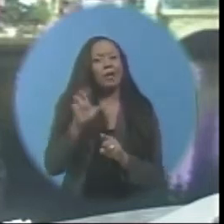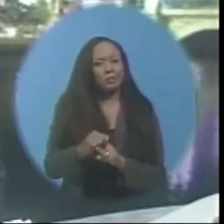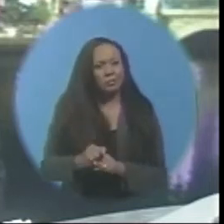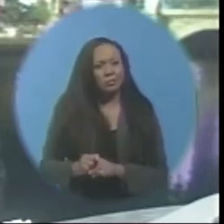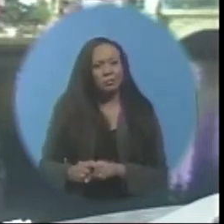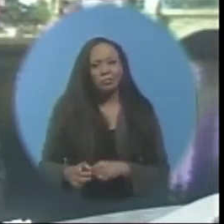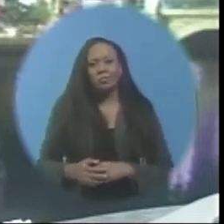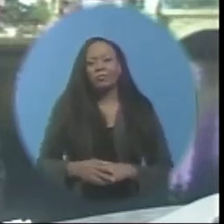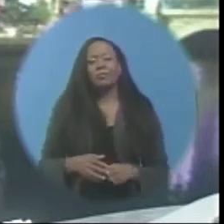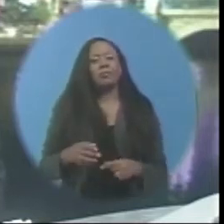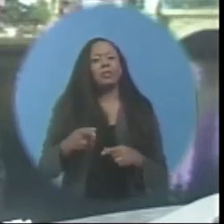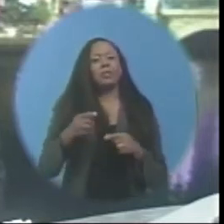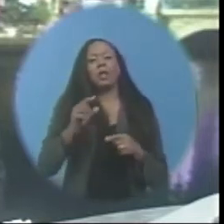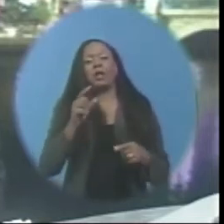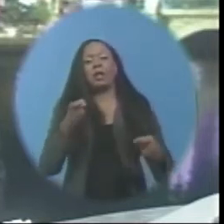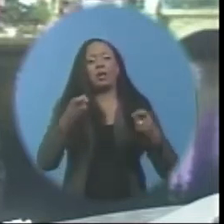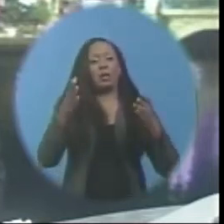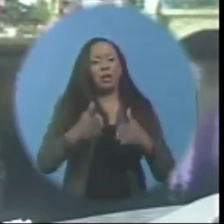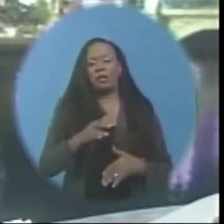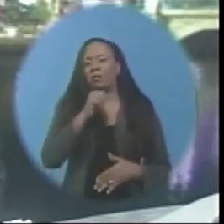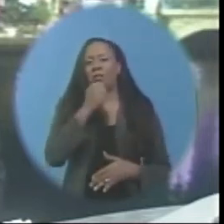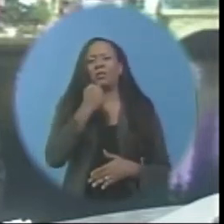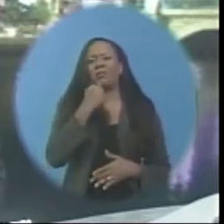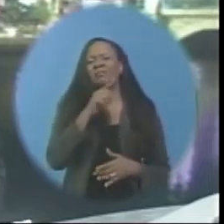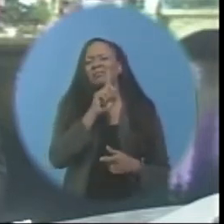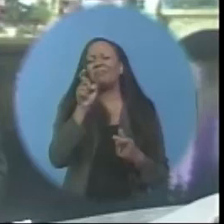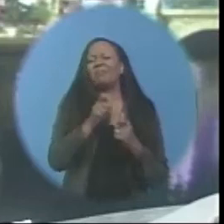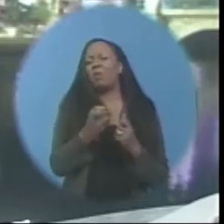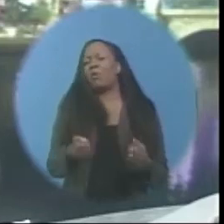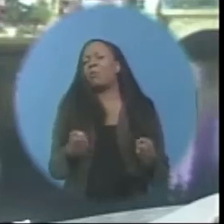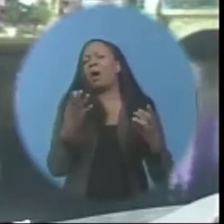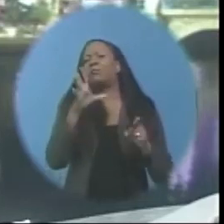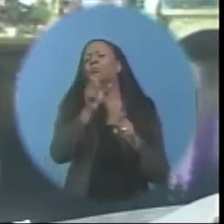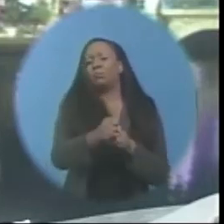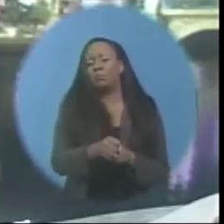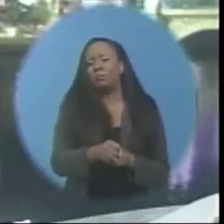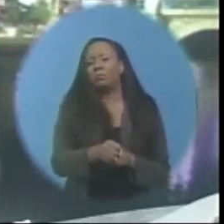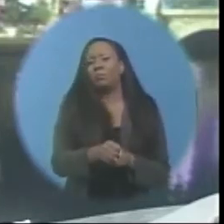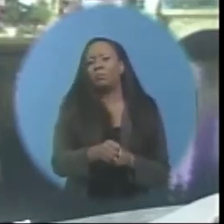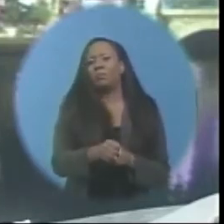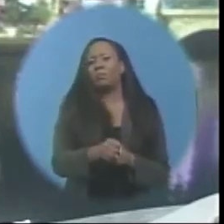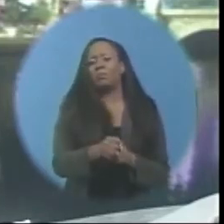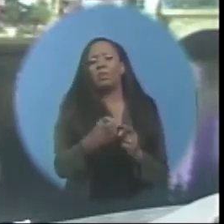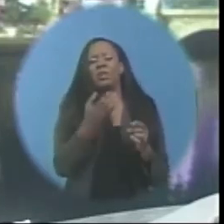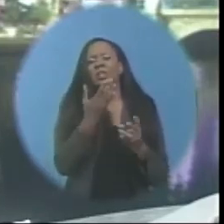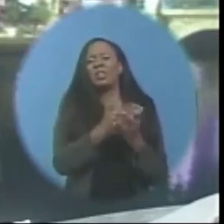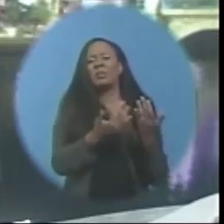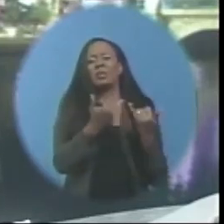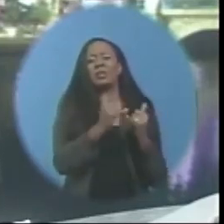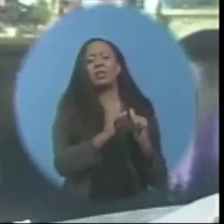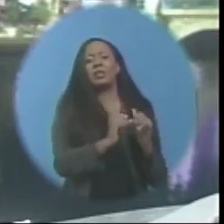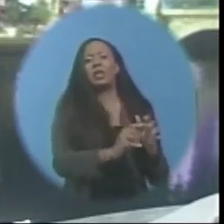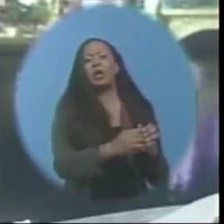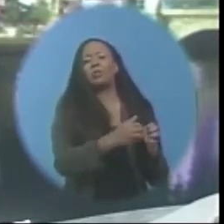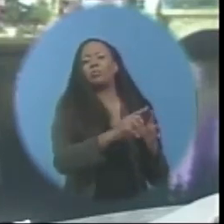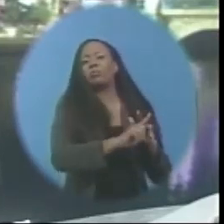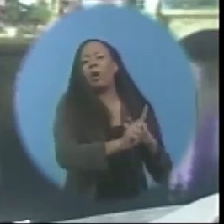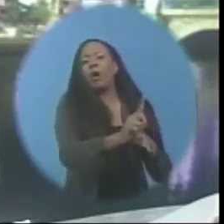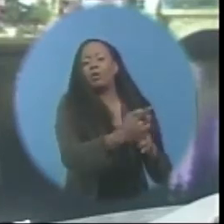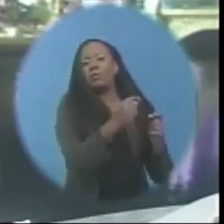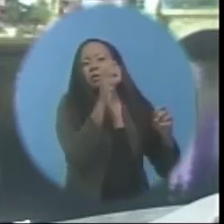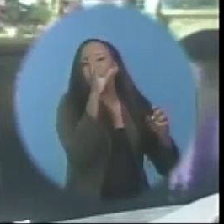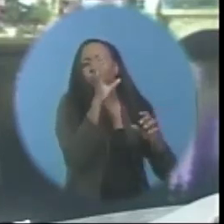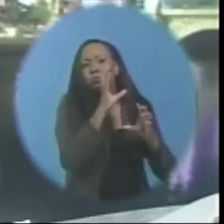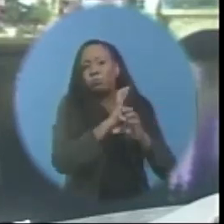governor did not disclose the exact number of criminals captured or those that are still on the run. However, according to information in